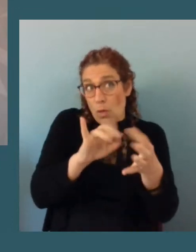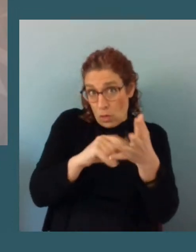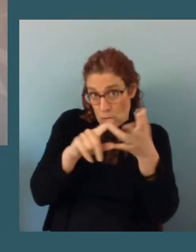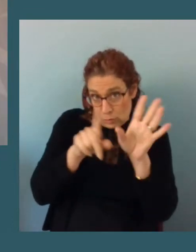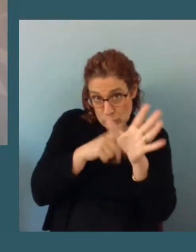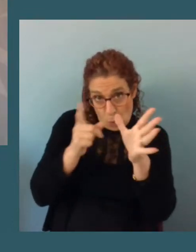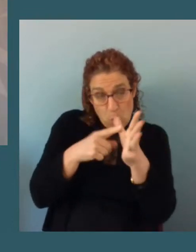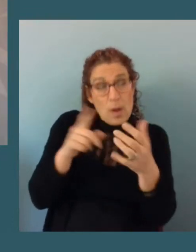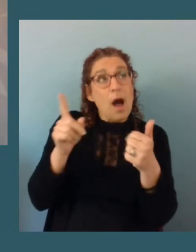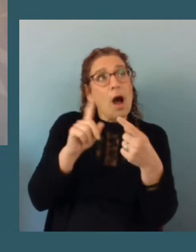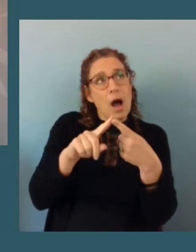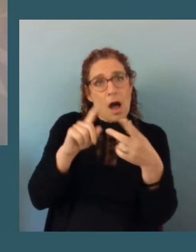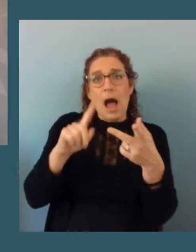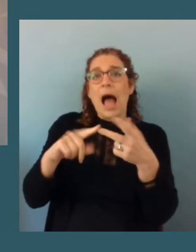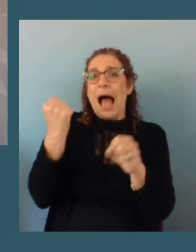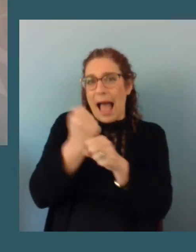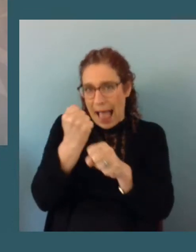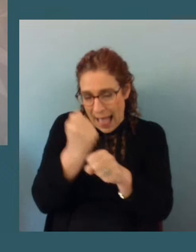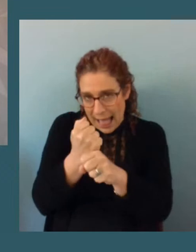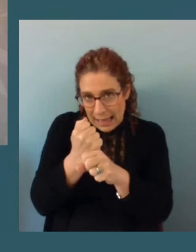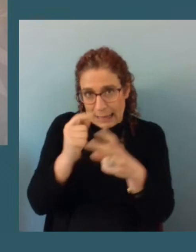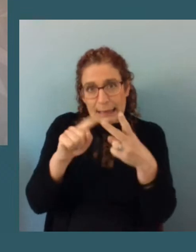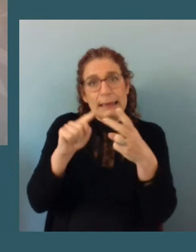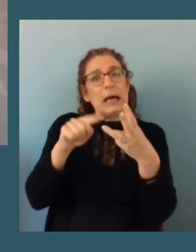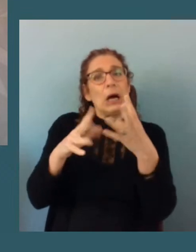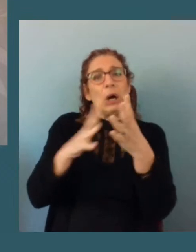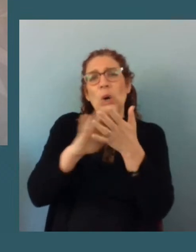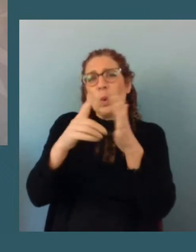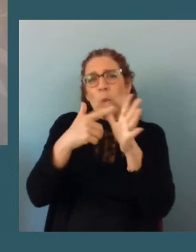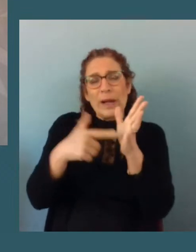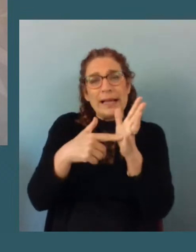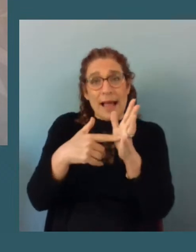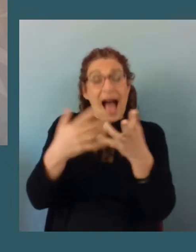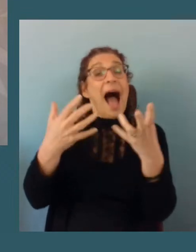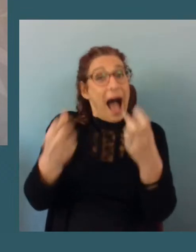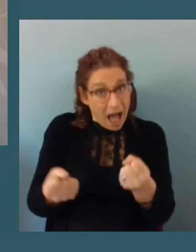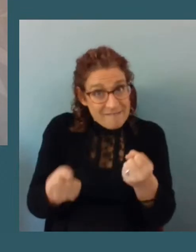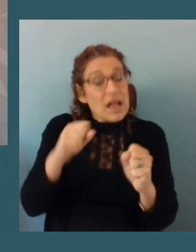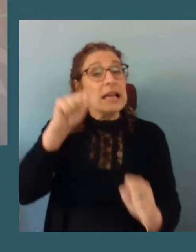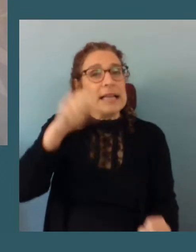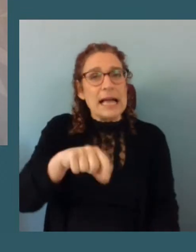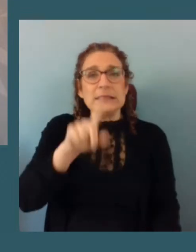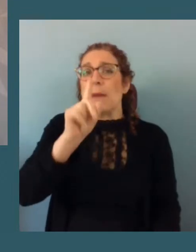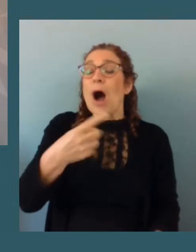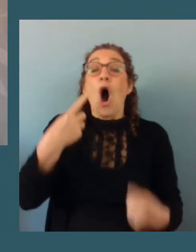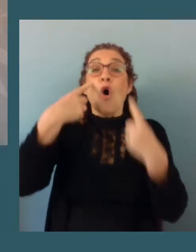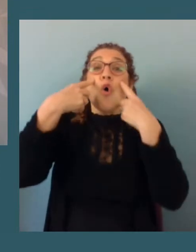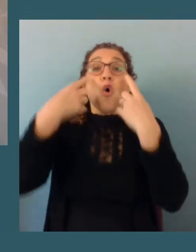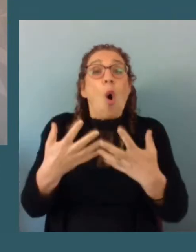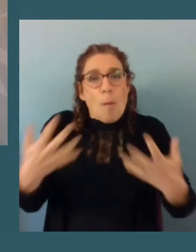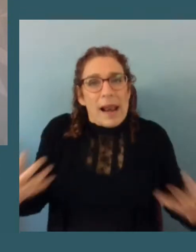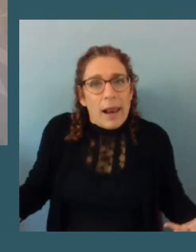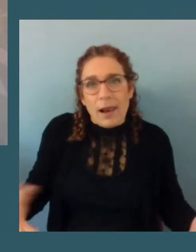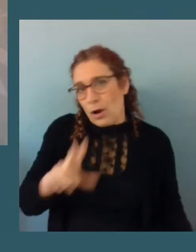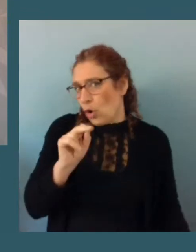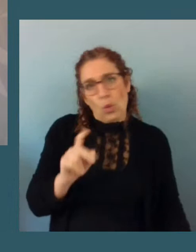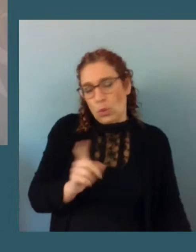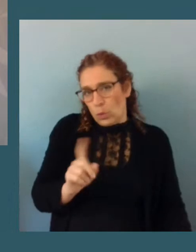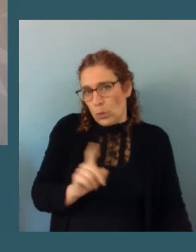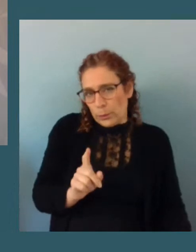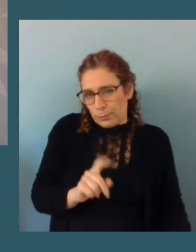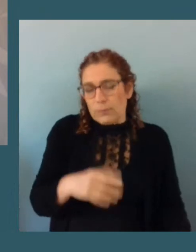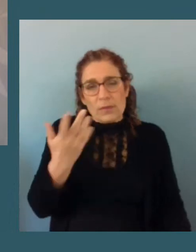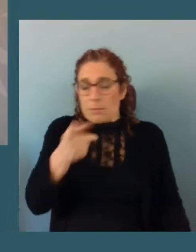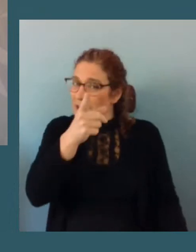egg, and sometimes with wheat. But I have to say it's uncommon. So I think it's very important to really, if you're going to try that, I think you have to be